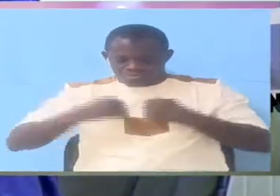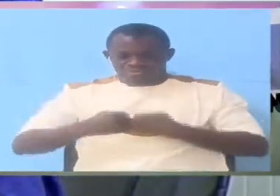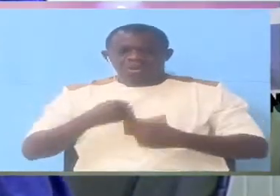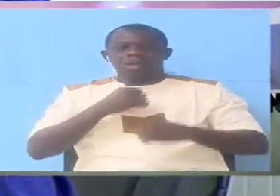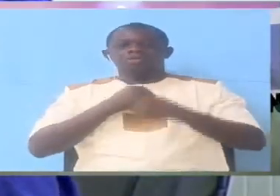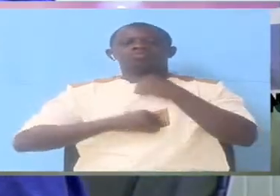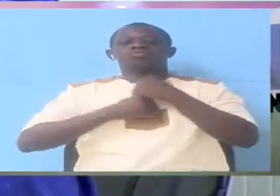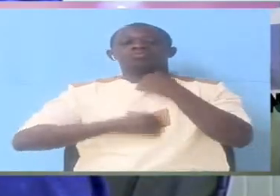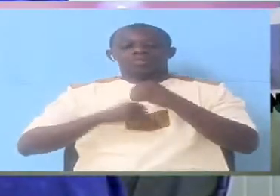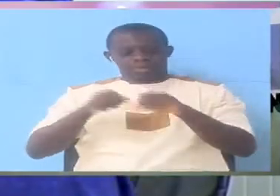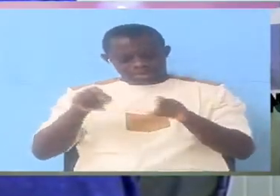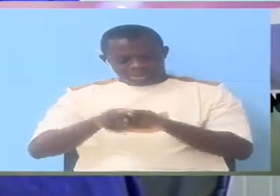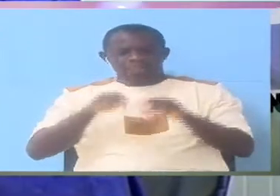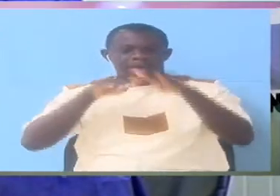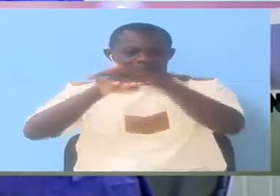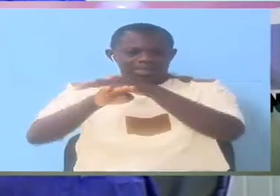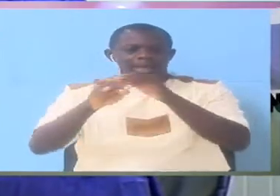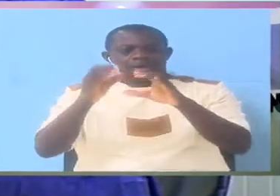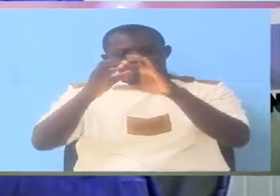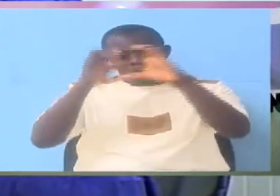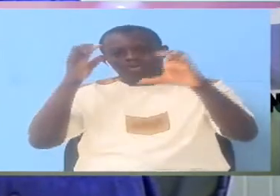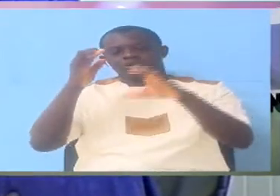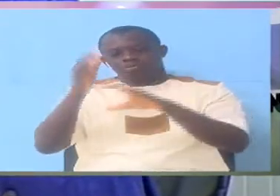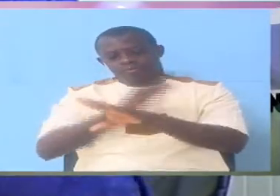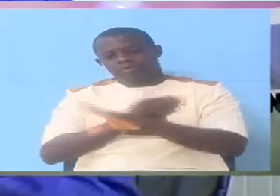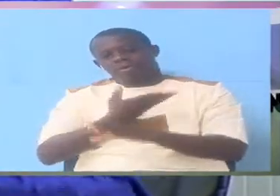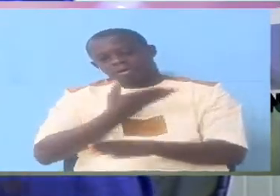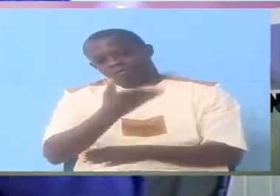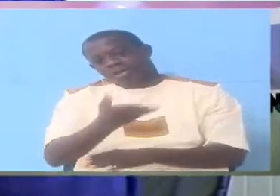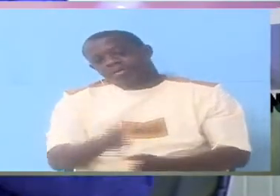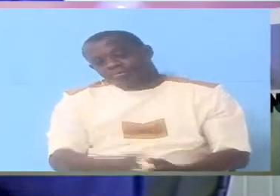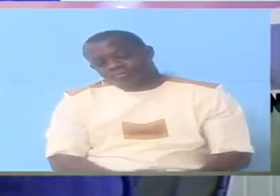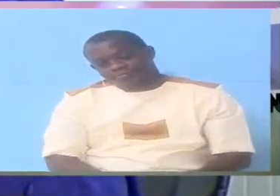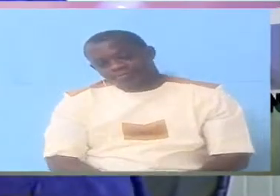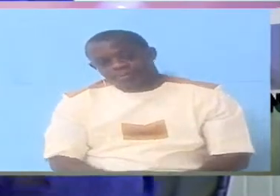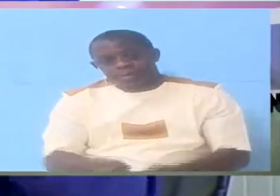plain clothes who are dressed in dark suits also got into the bus.